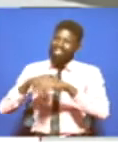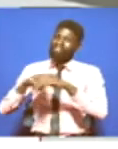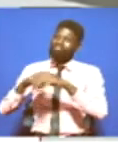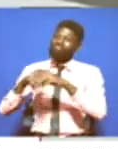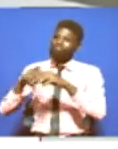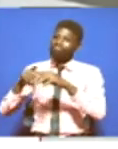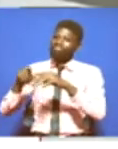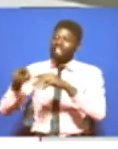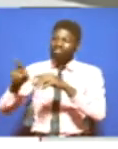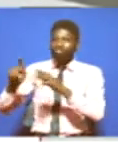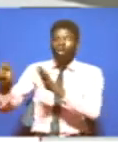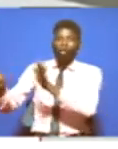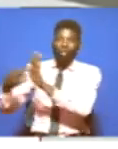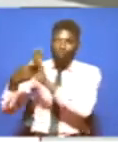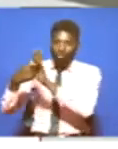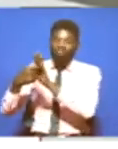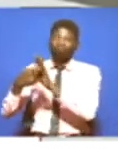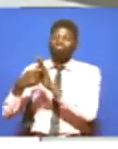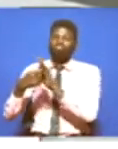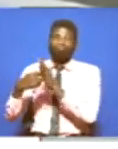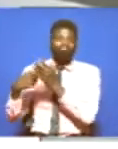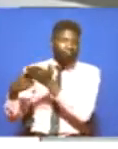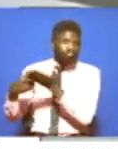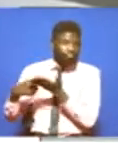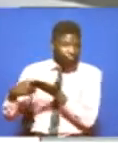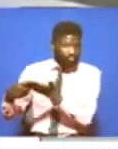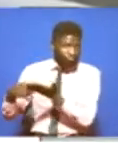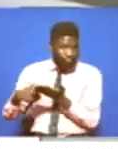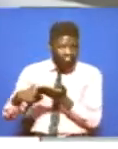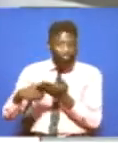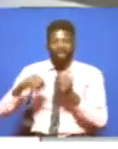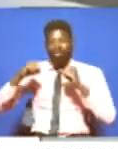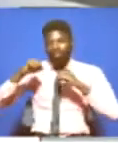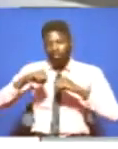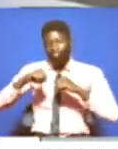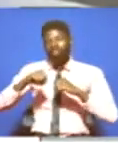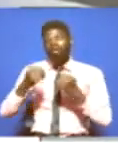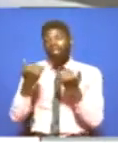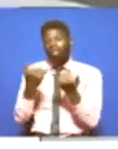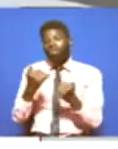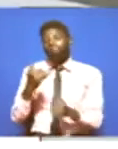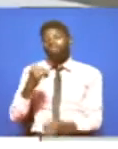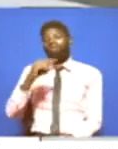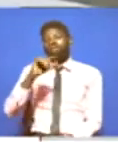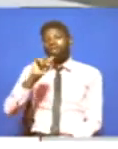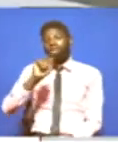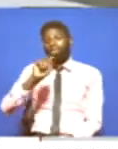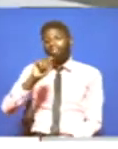And they agreed that now, Kathangu, you are okay, we can give you your passport.